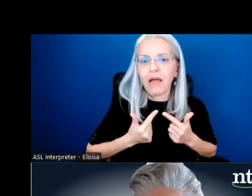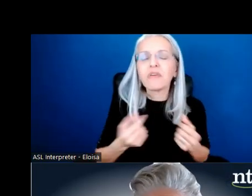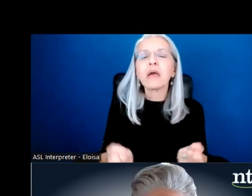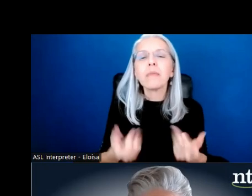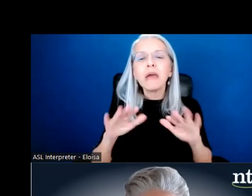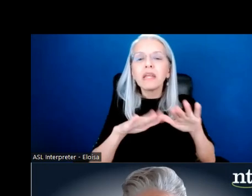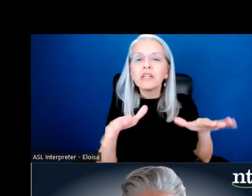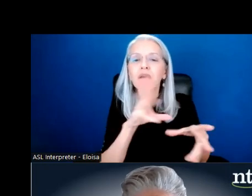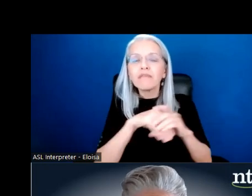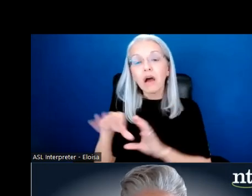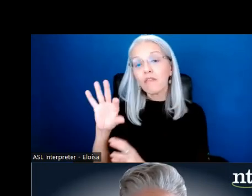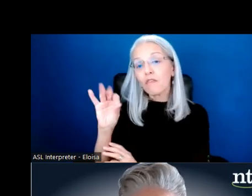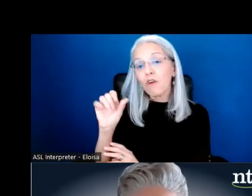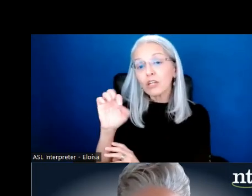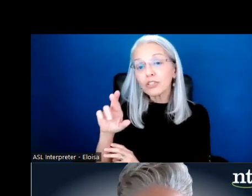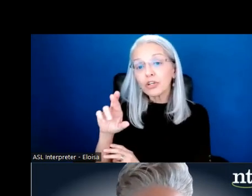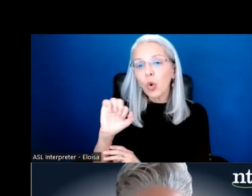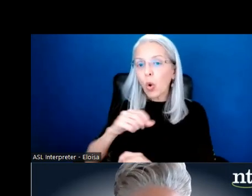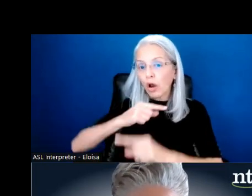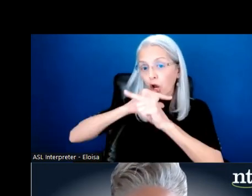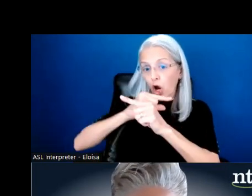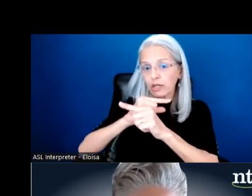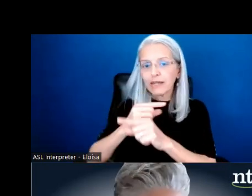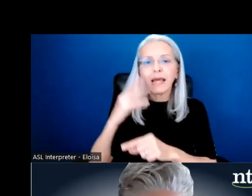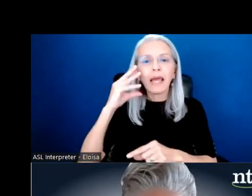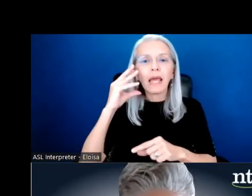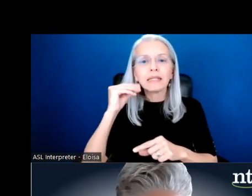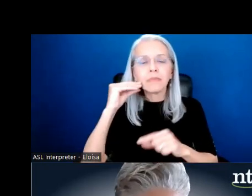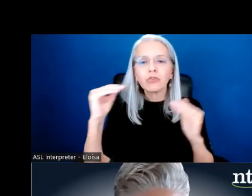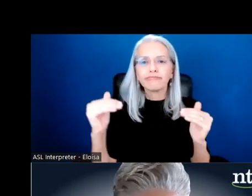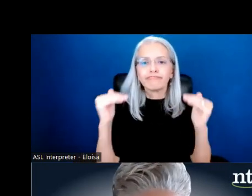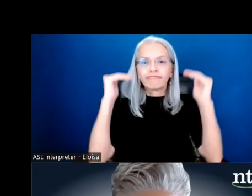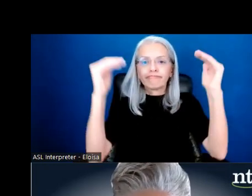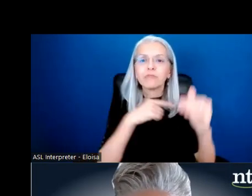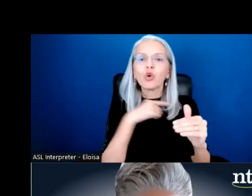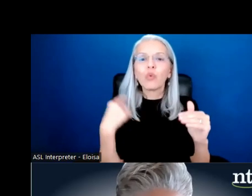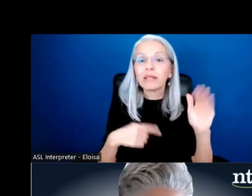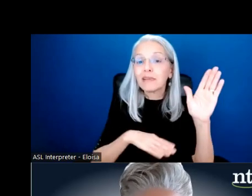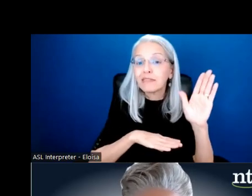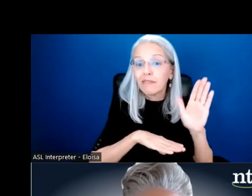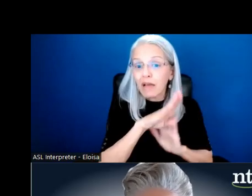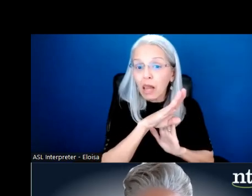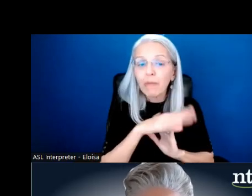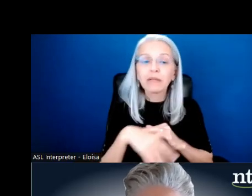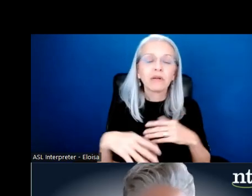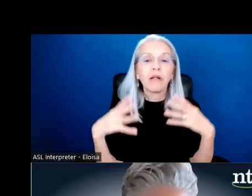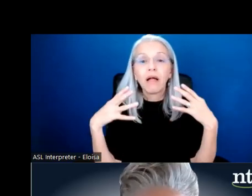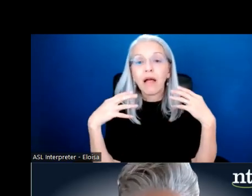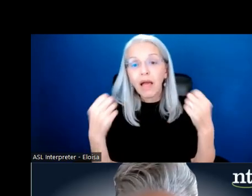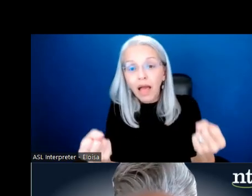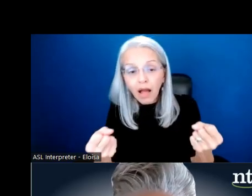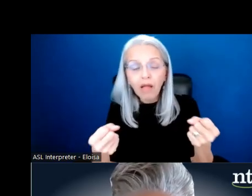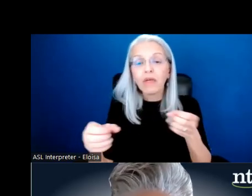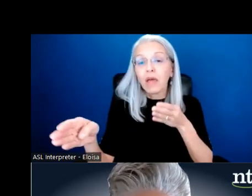or guardianship families experience elevated risk for developmental, health, emotional, and